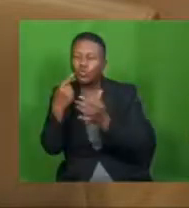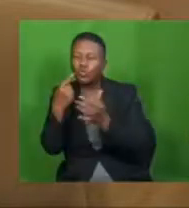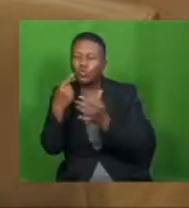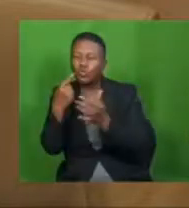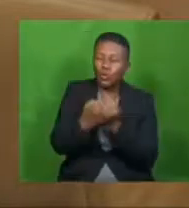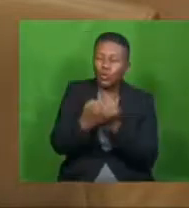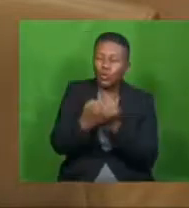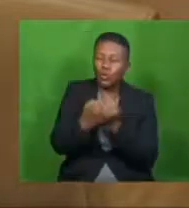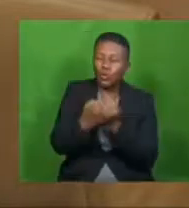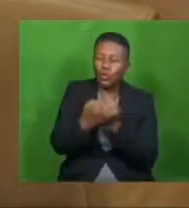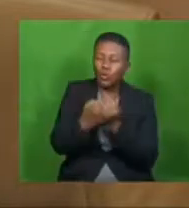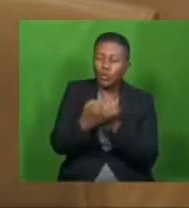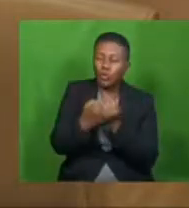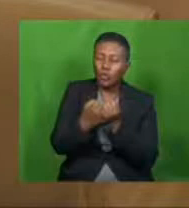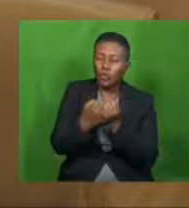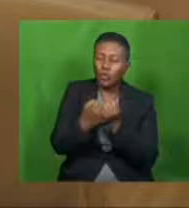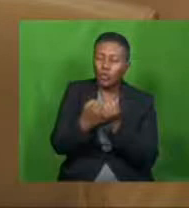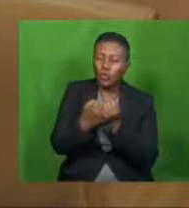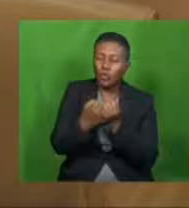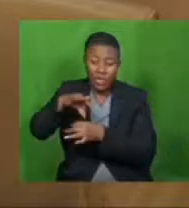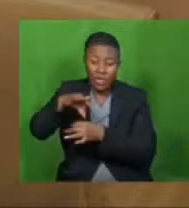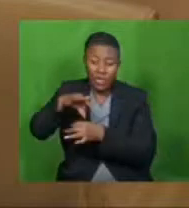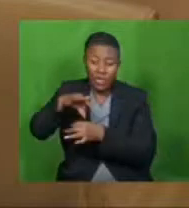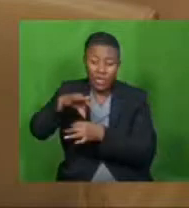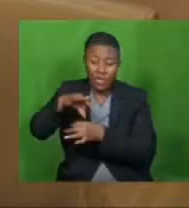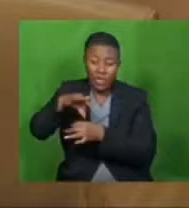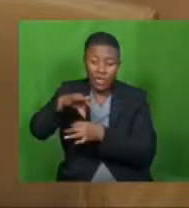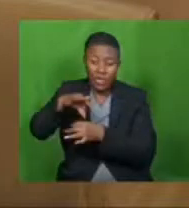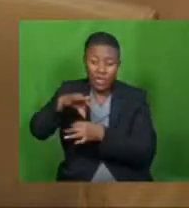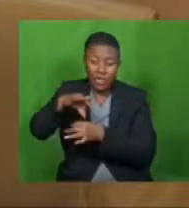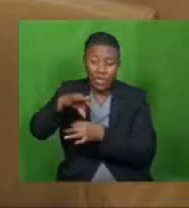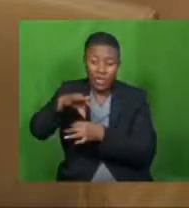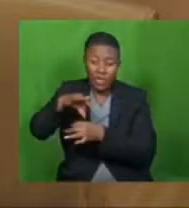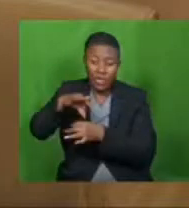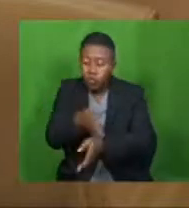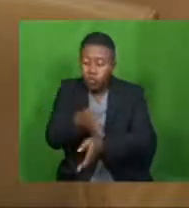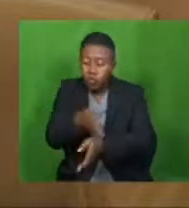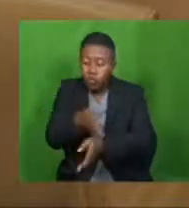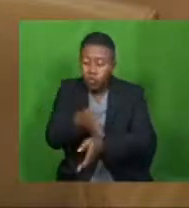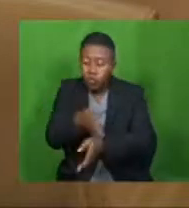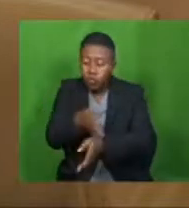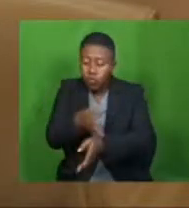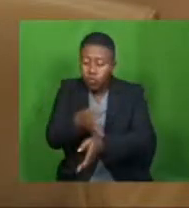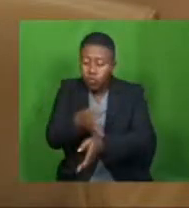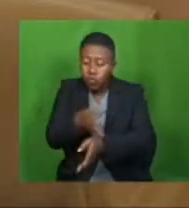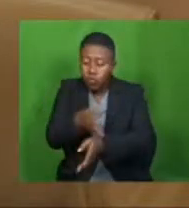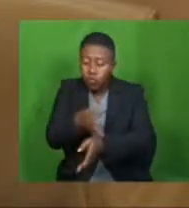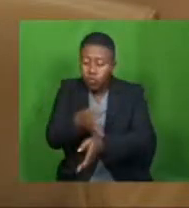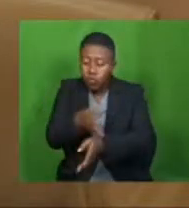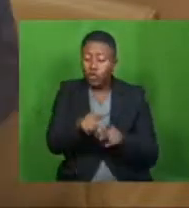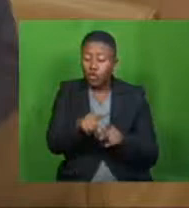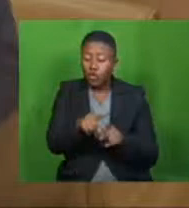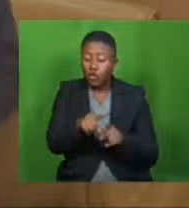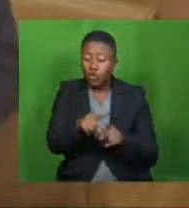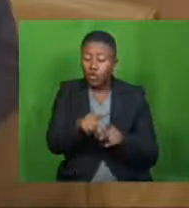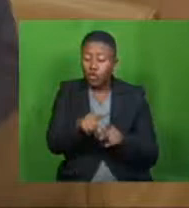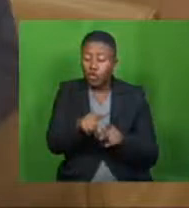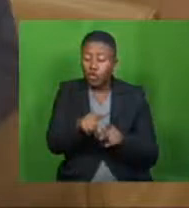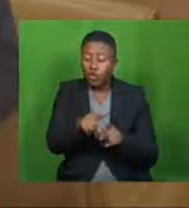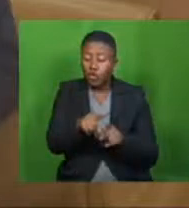exercise by watering and doing other things, making sure that we get